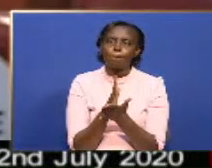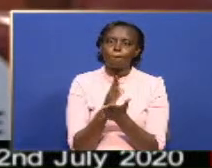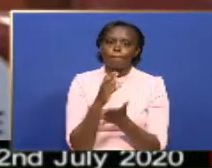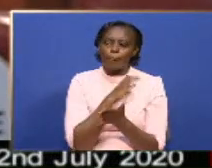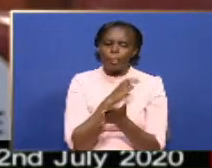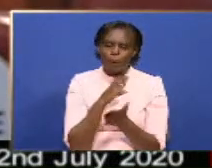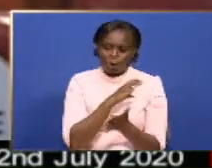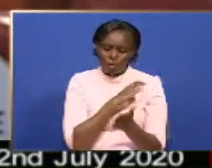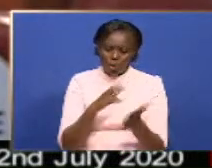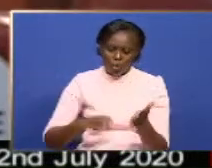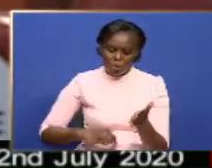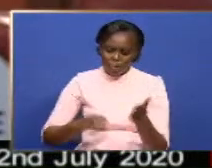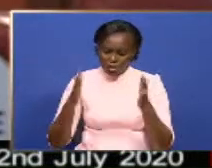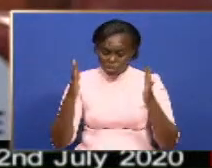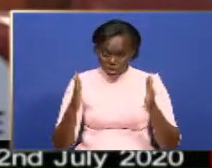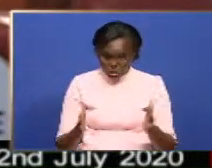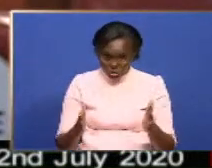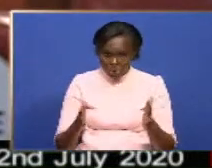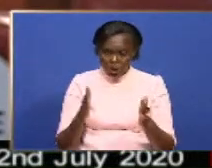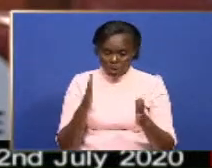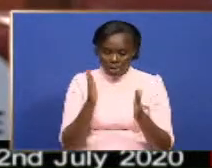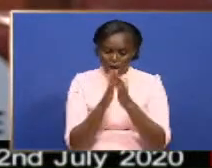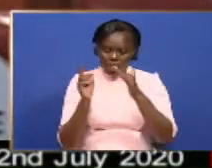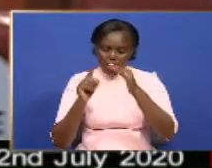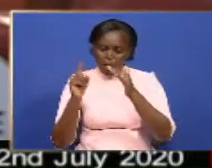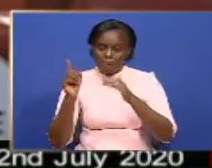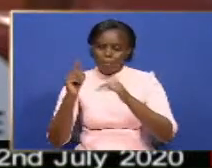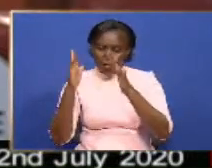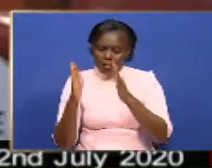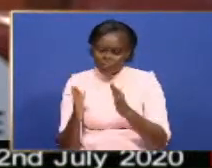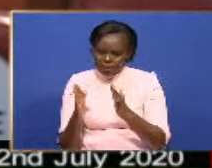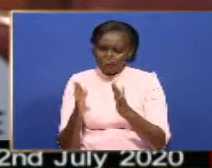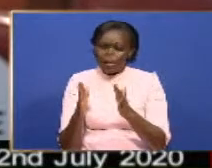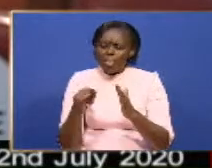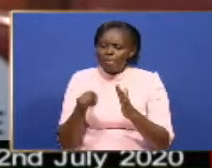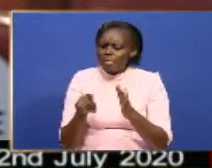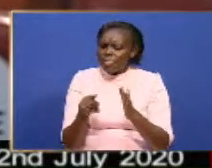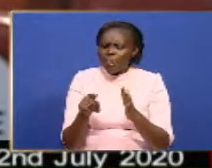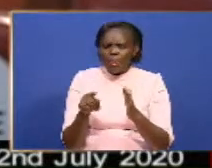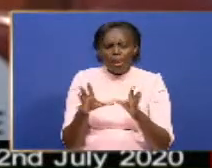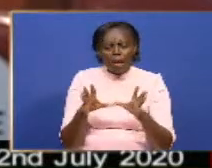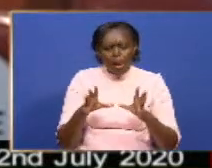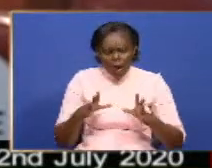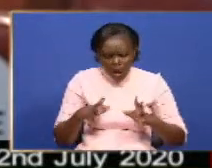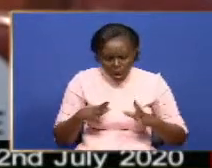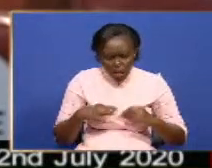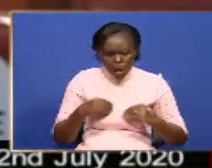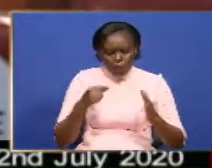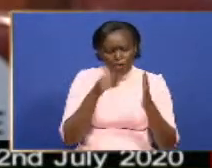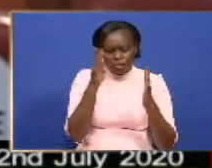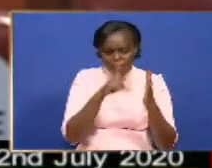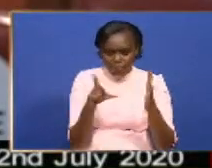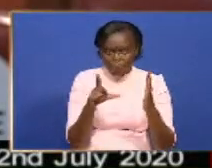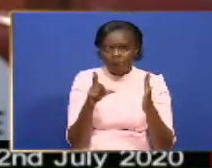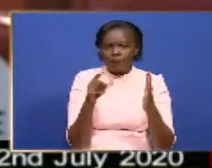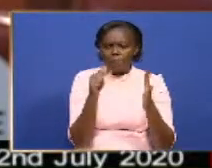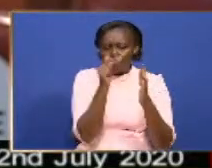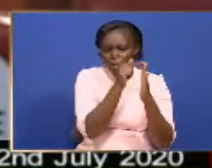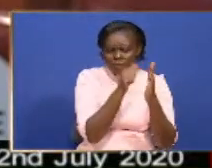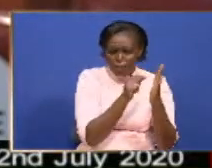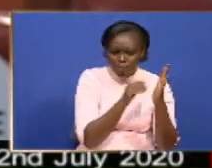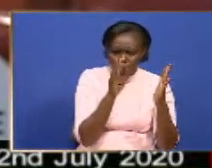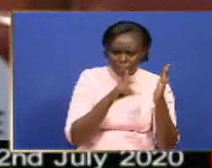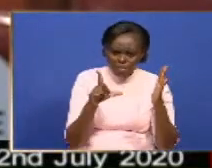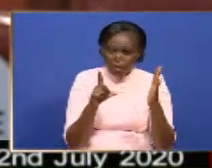for Refugees and the Minister have a lot of discretion throughout this bill, that actually if we